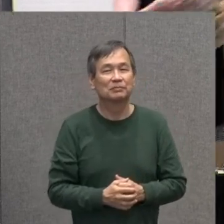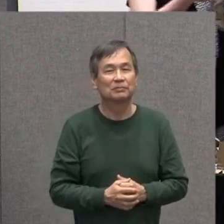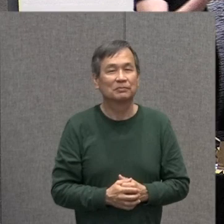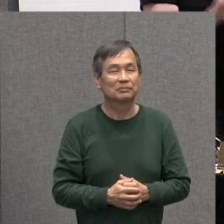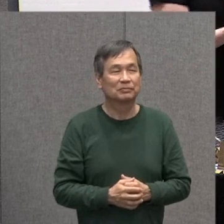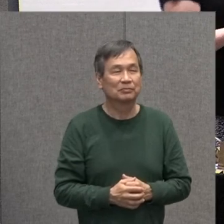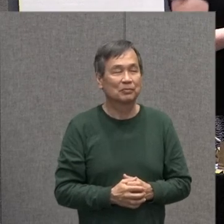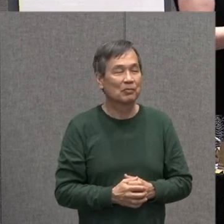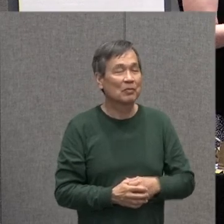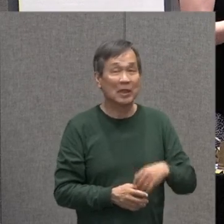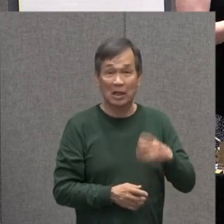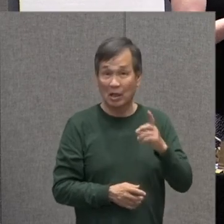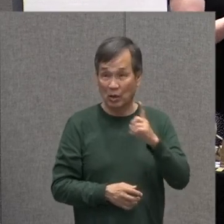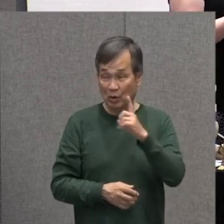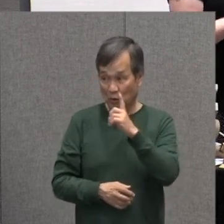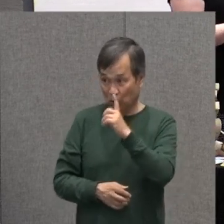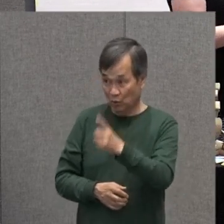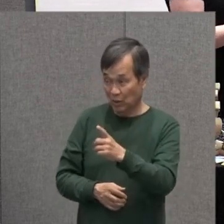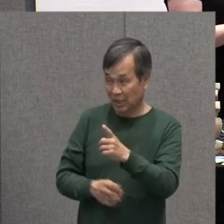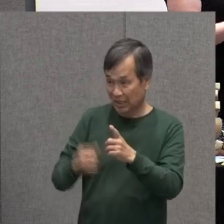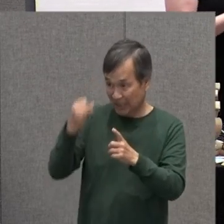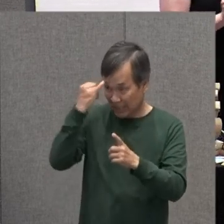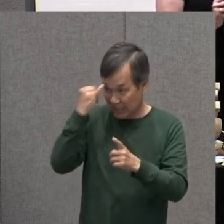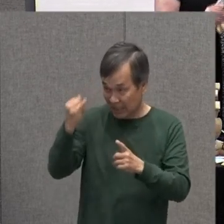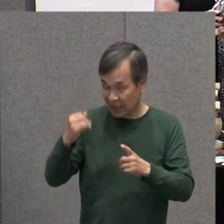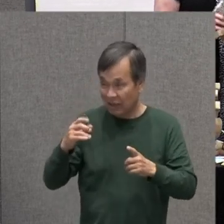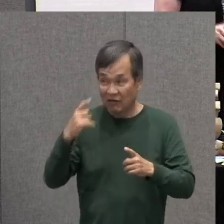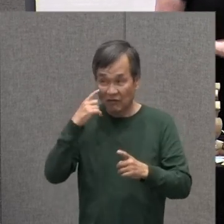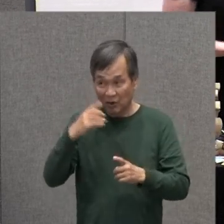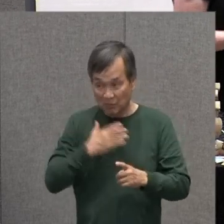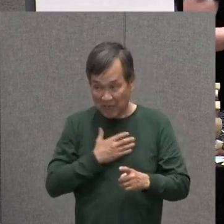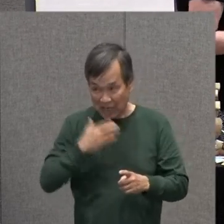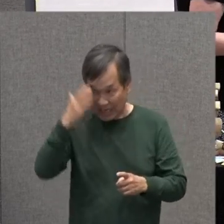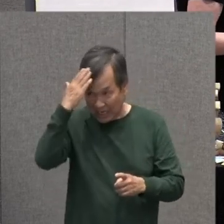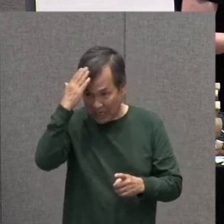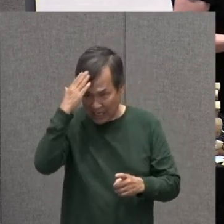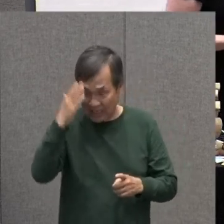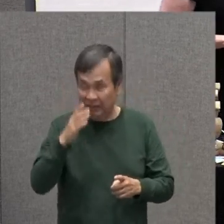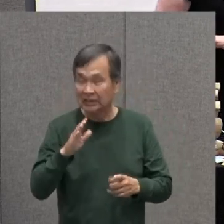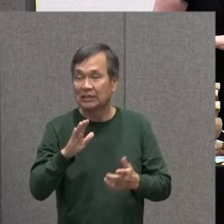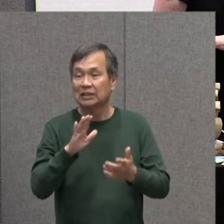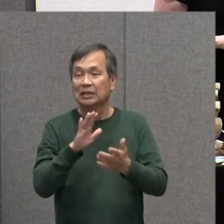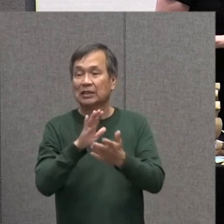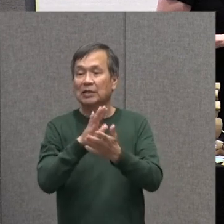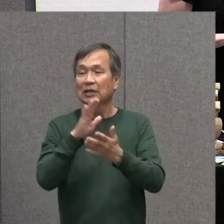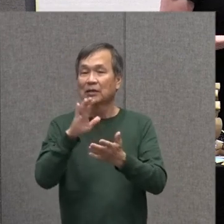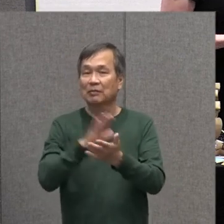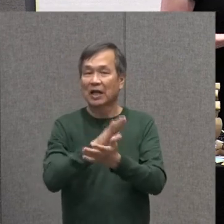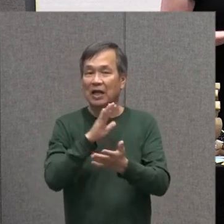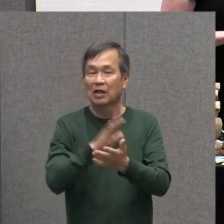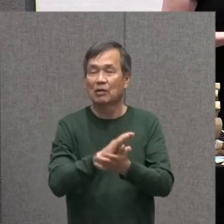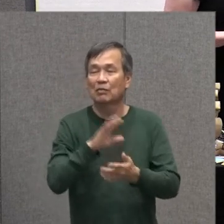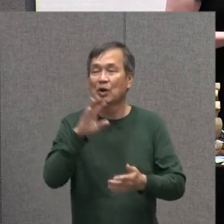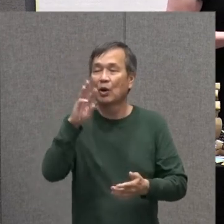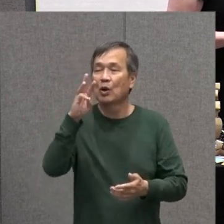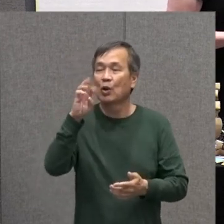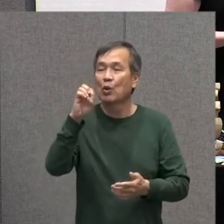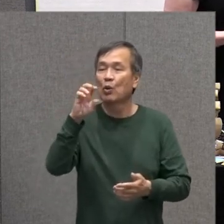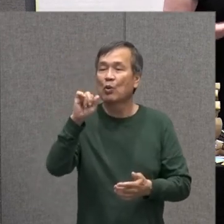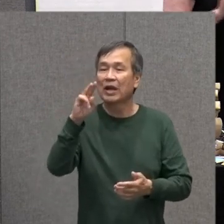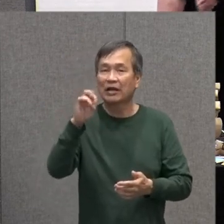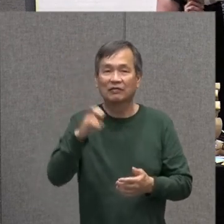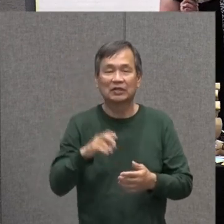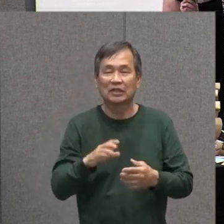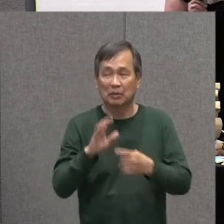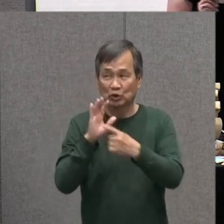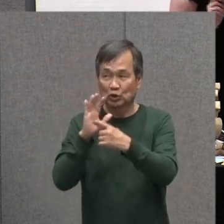one paper technique that I didn't talk about that I used on my hat is paper weaving. Oh, I would like to know more about that. Yeah.